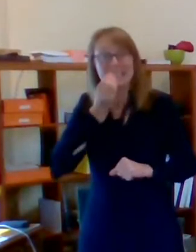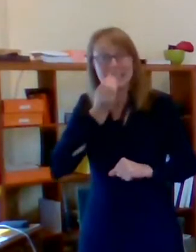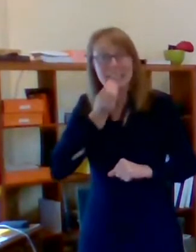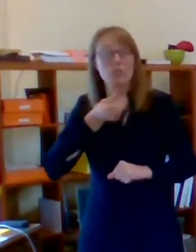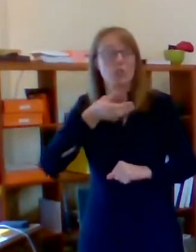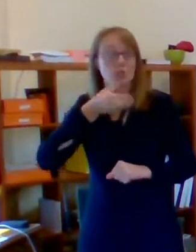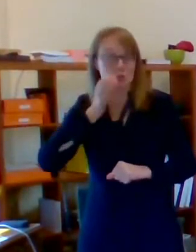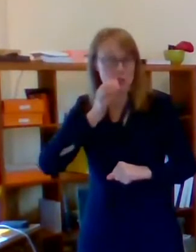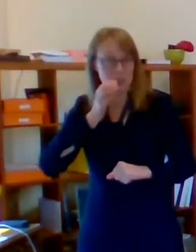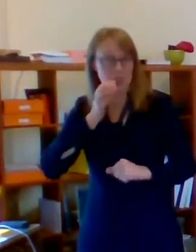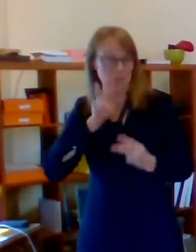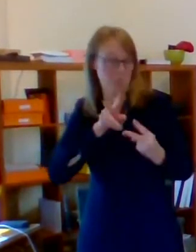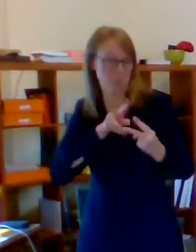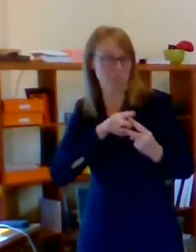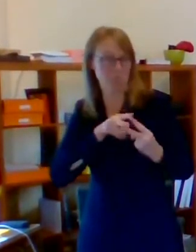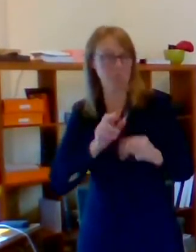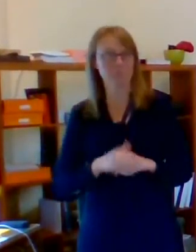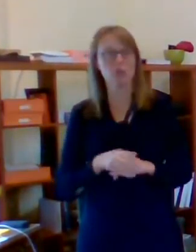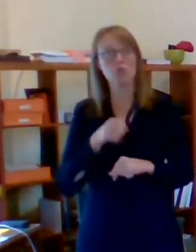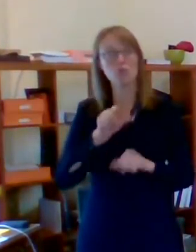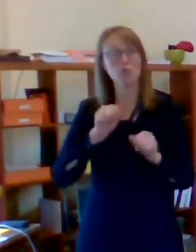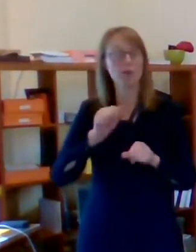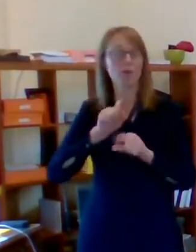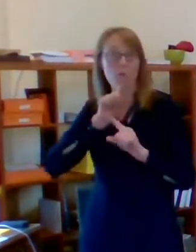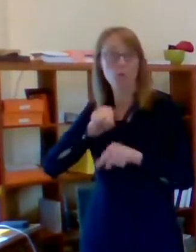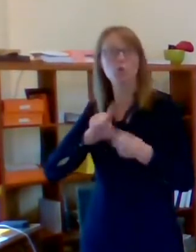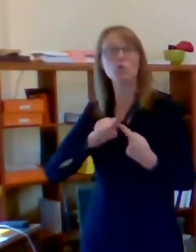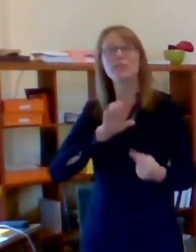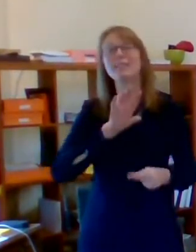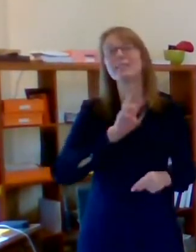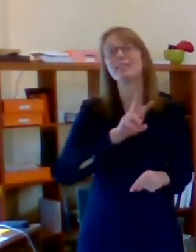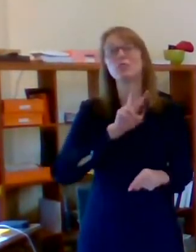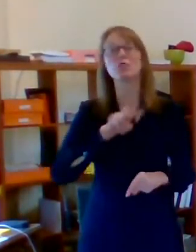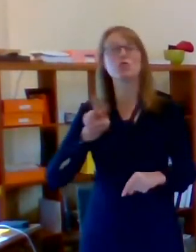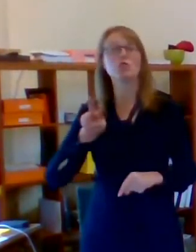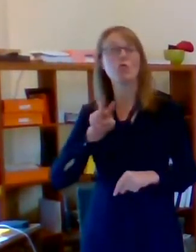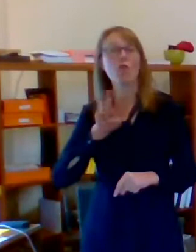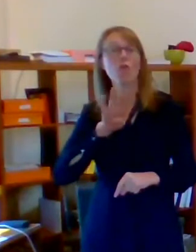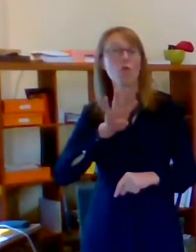And so you can report it through 622-4800